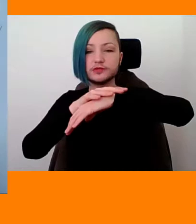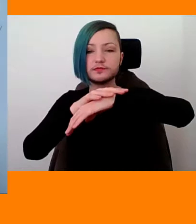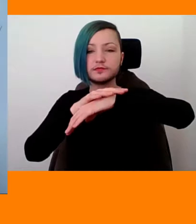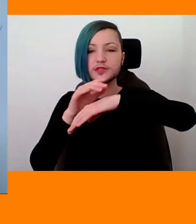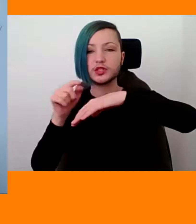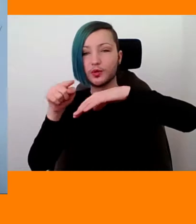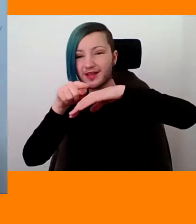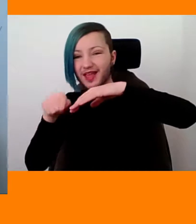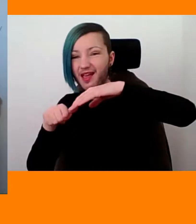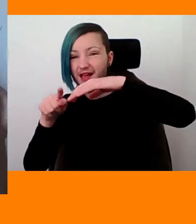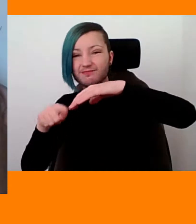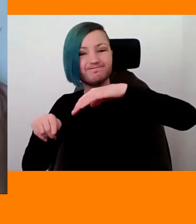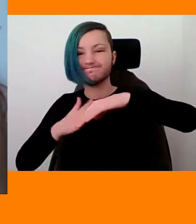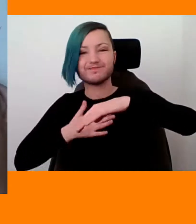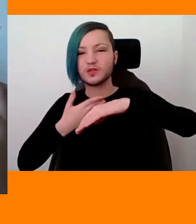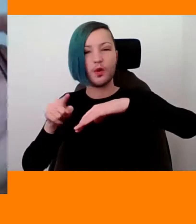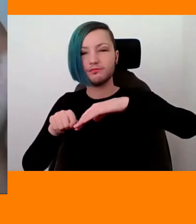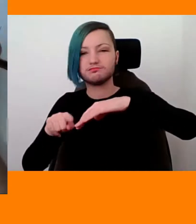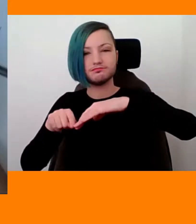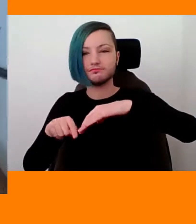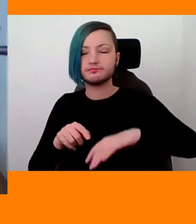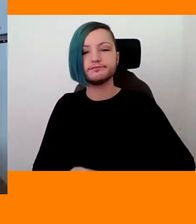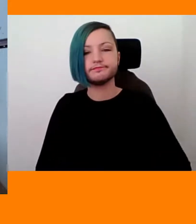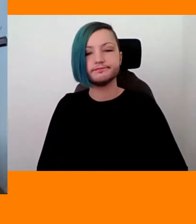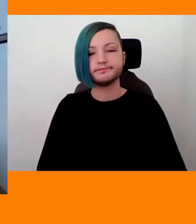that section.